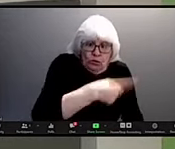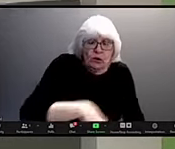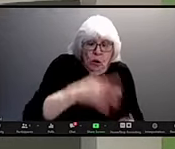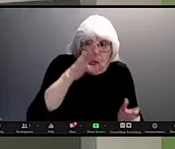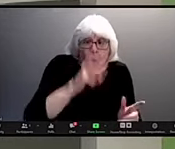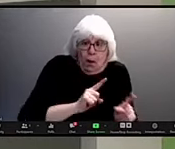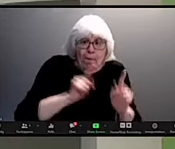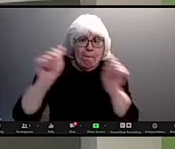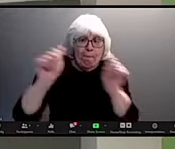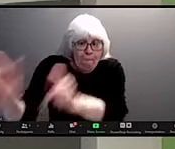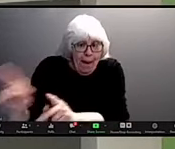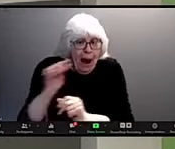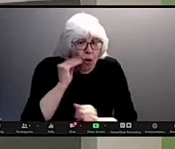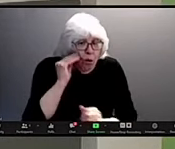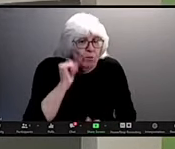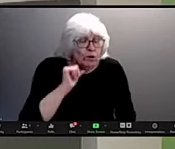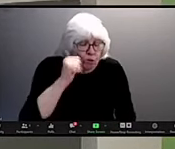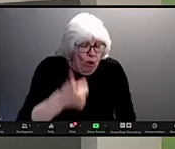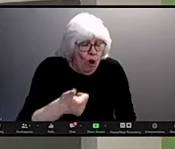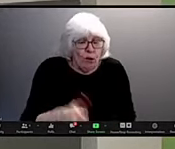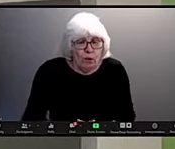The fencing issue, so